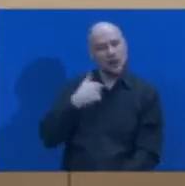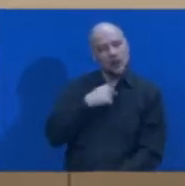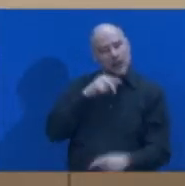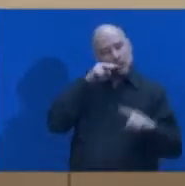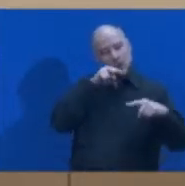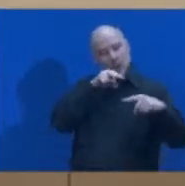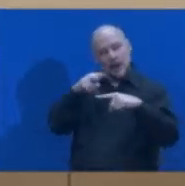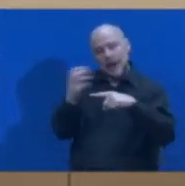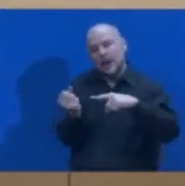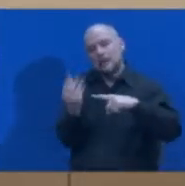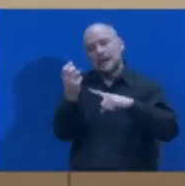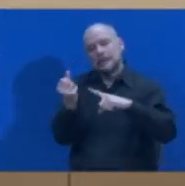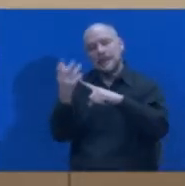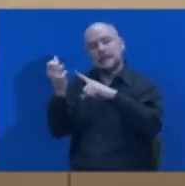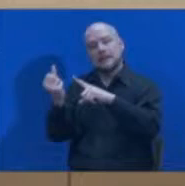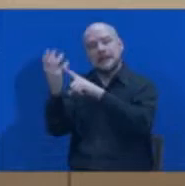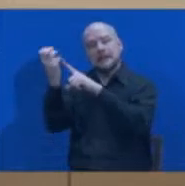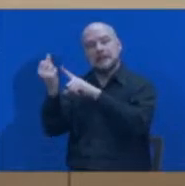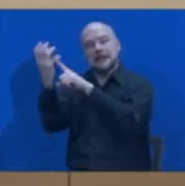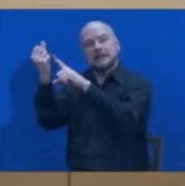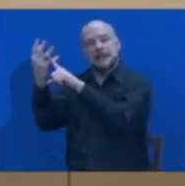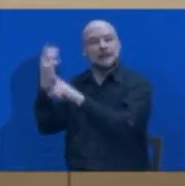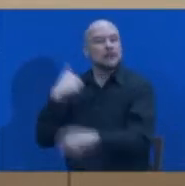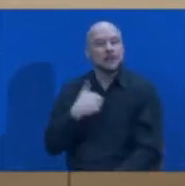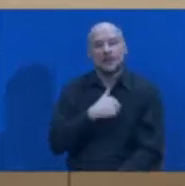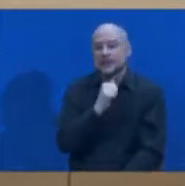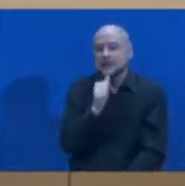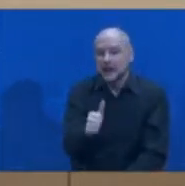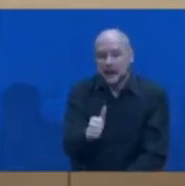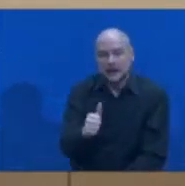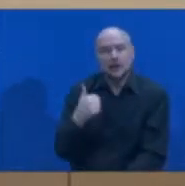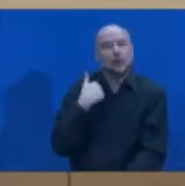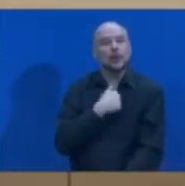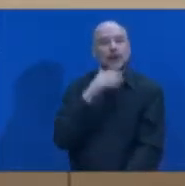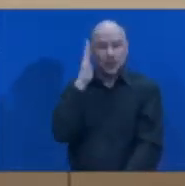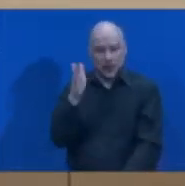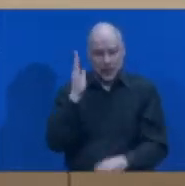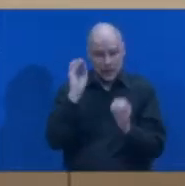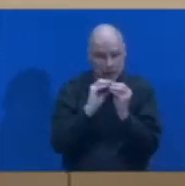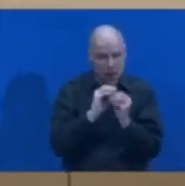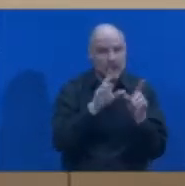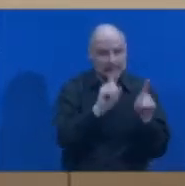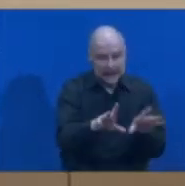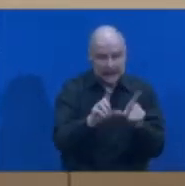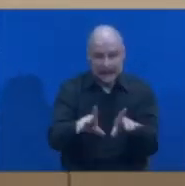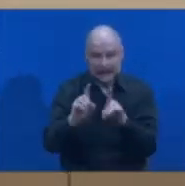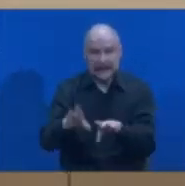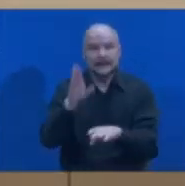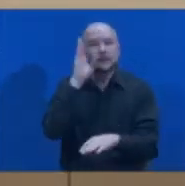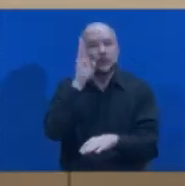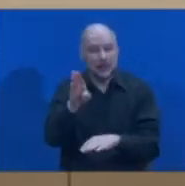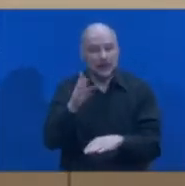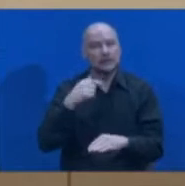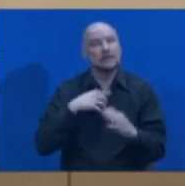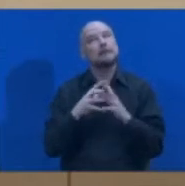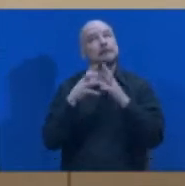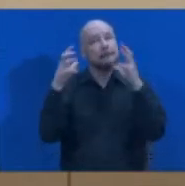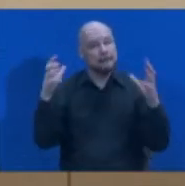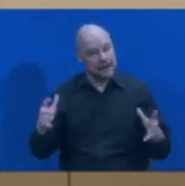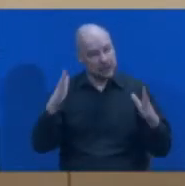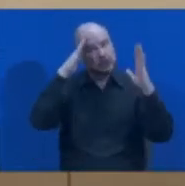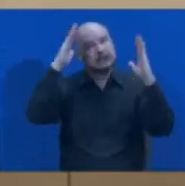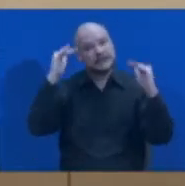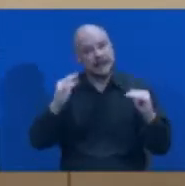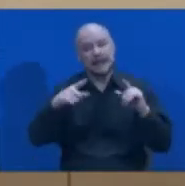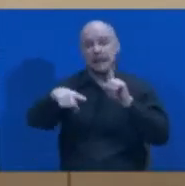number of cases to make that decision. We are going to expand the testing we're doing, so I very much expect to see